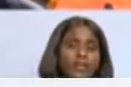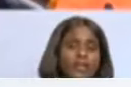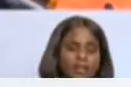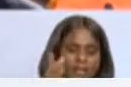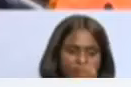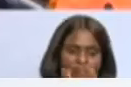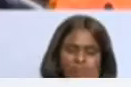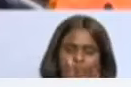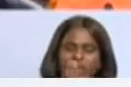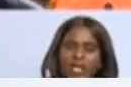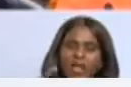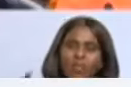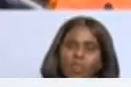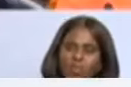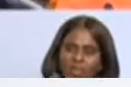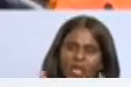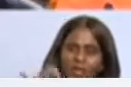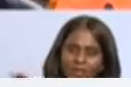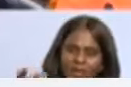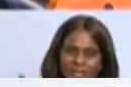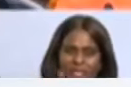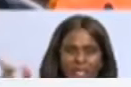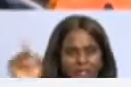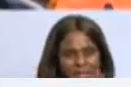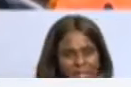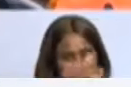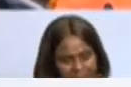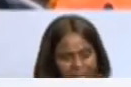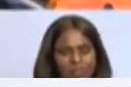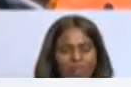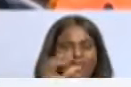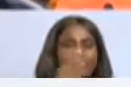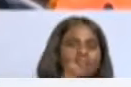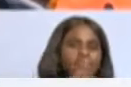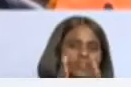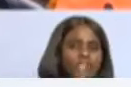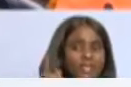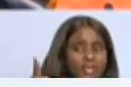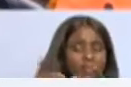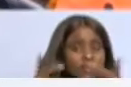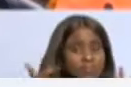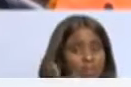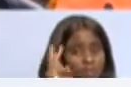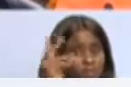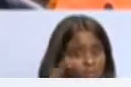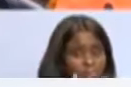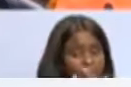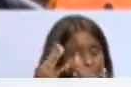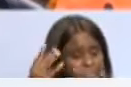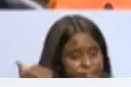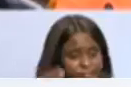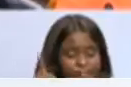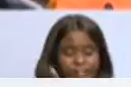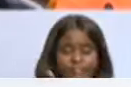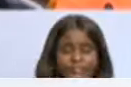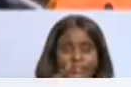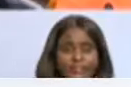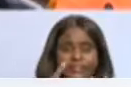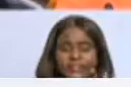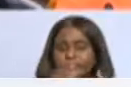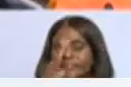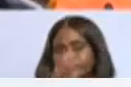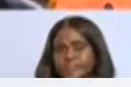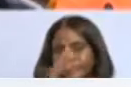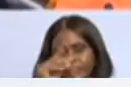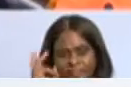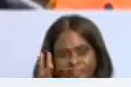Construction is going on day and night. This power plant is expected, Madam Speaker, to come